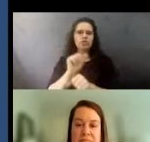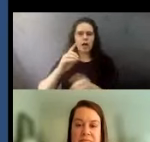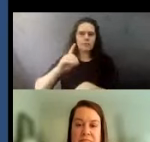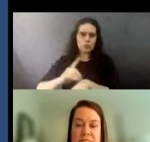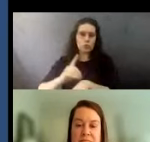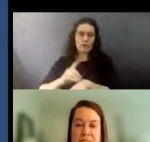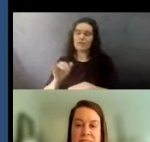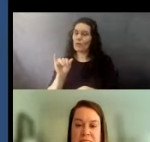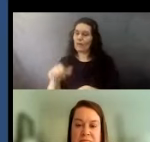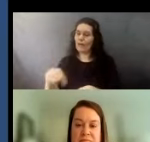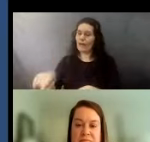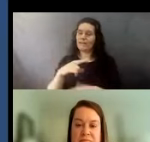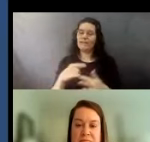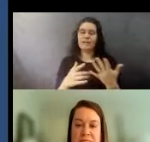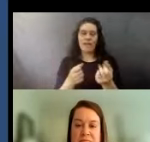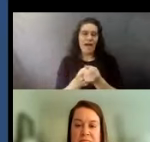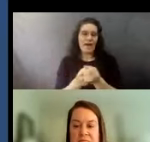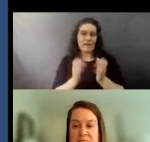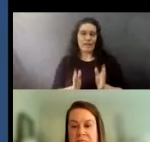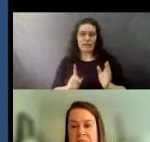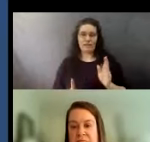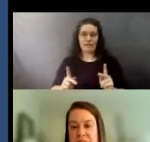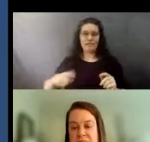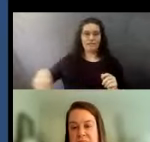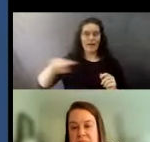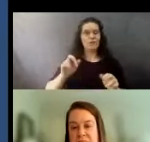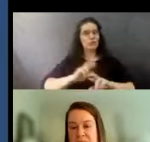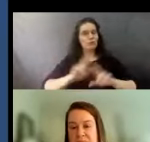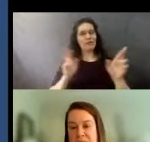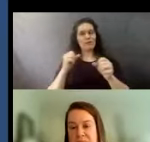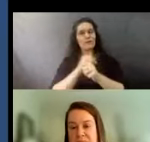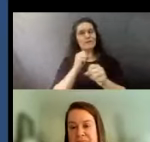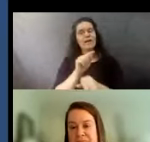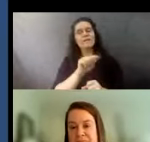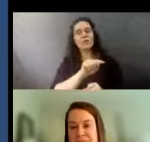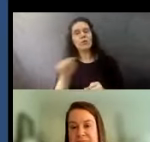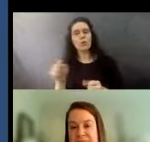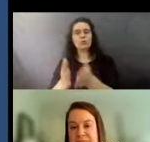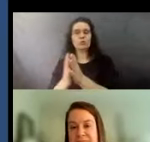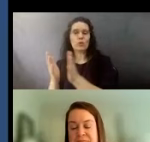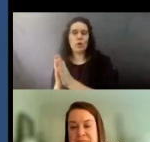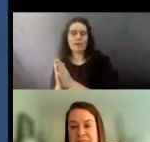advocate for those kinds of, I call it robust job restructuring.